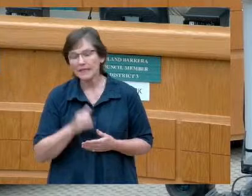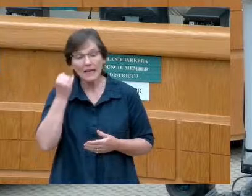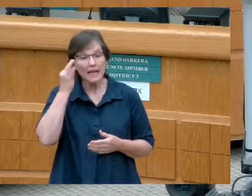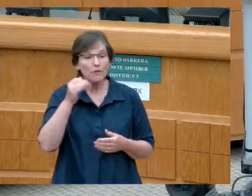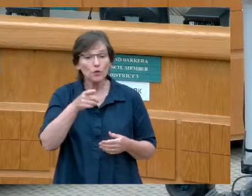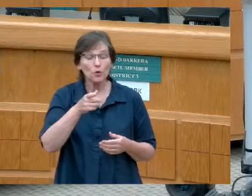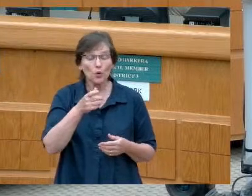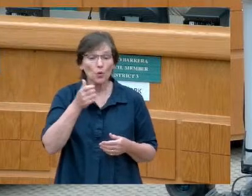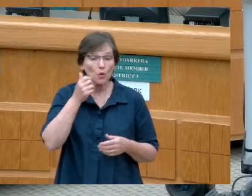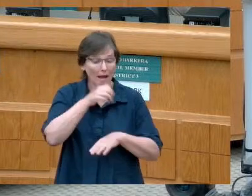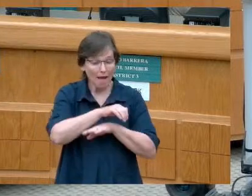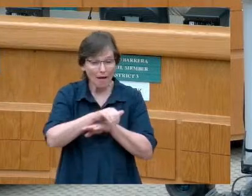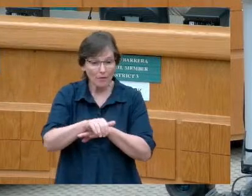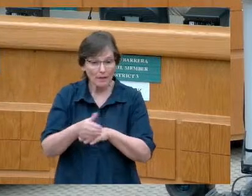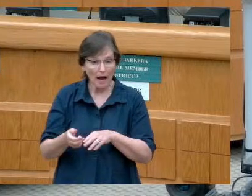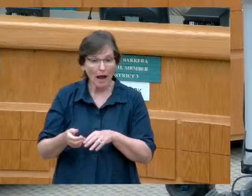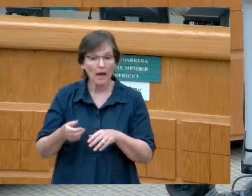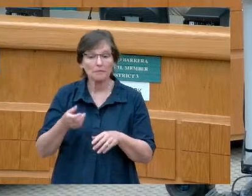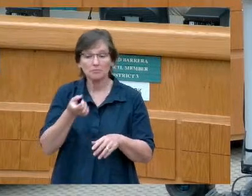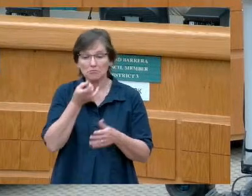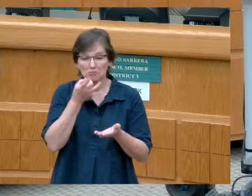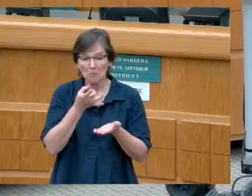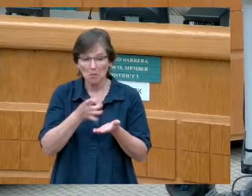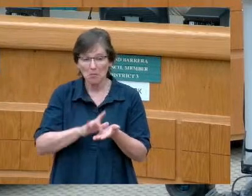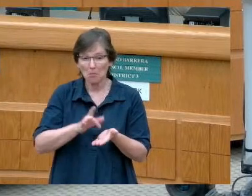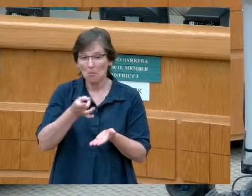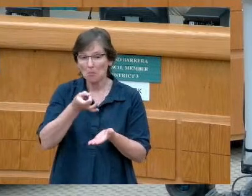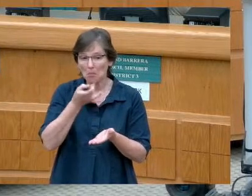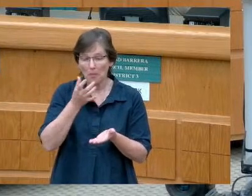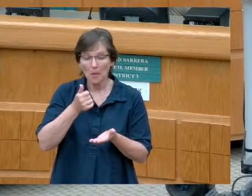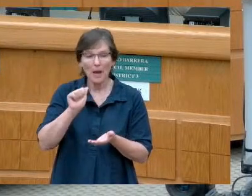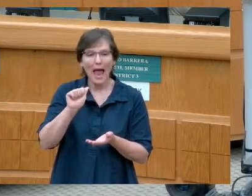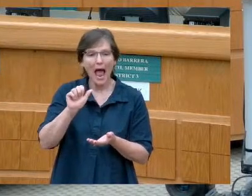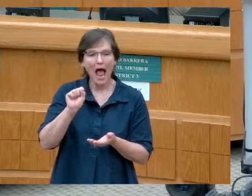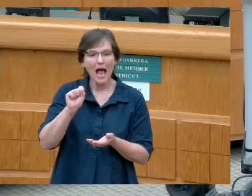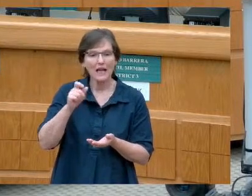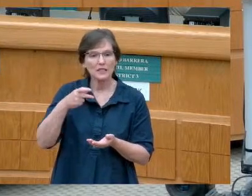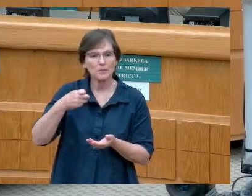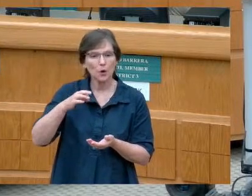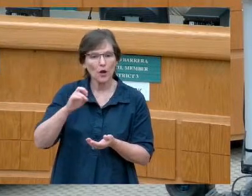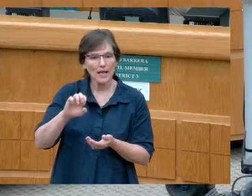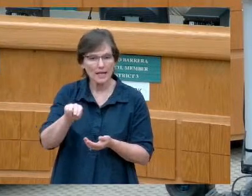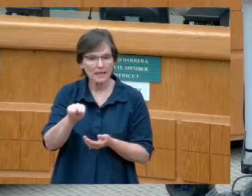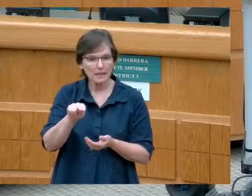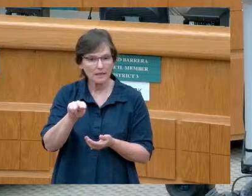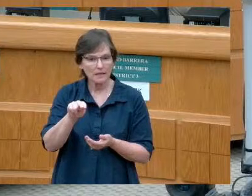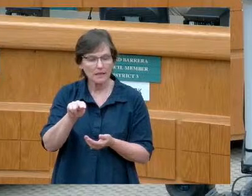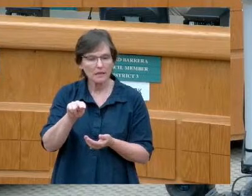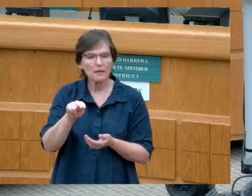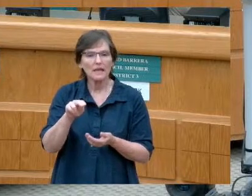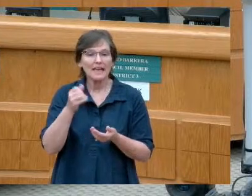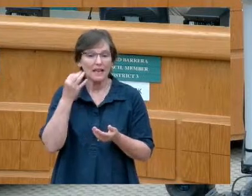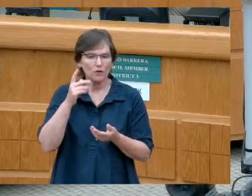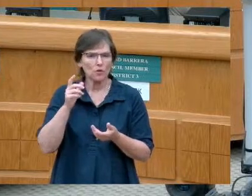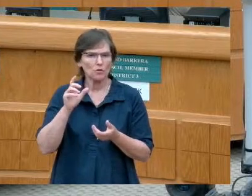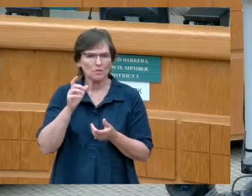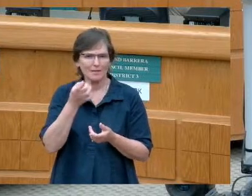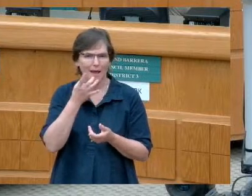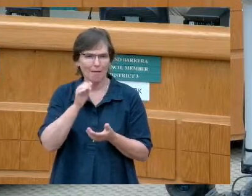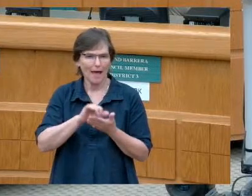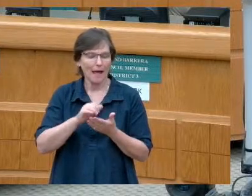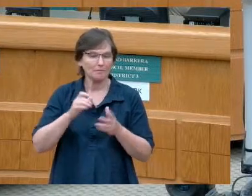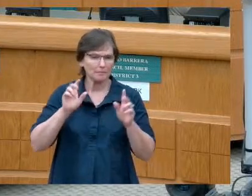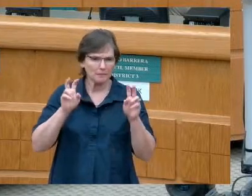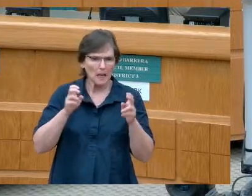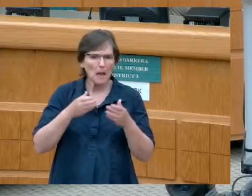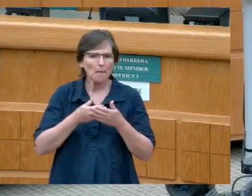to your doctor about increasing the dose to 324 milligrams. That's 4 of those pills for a 14-day